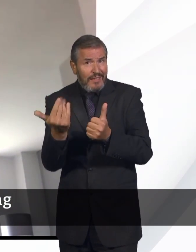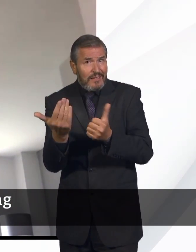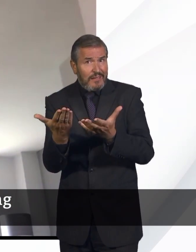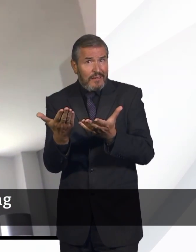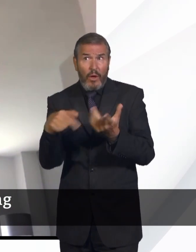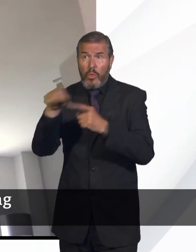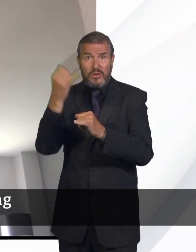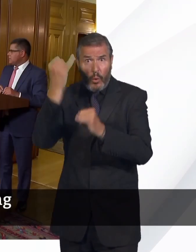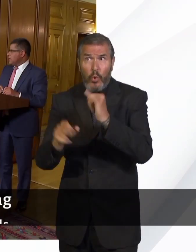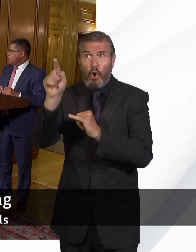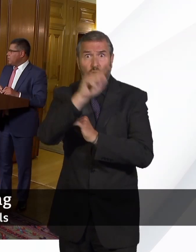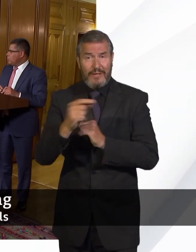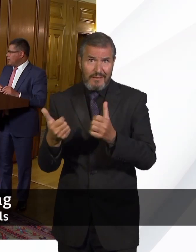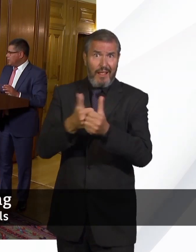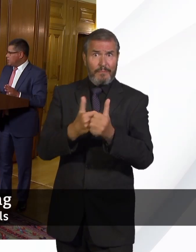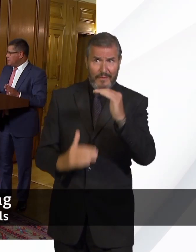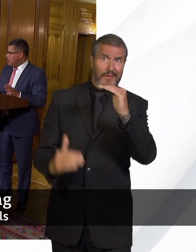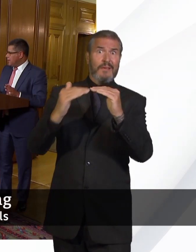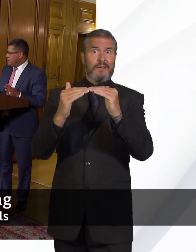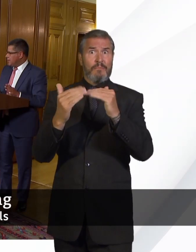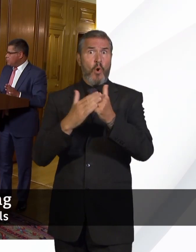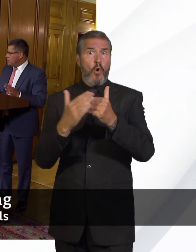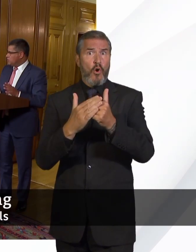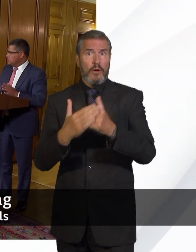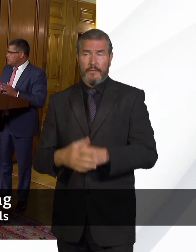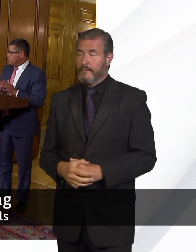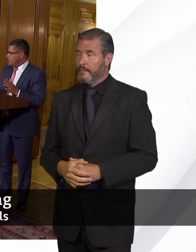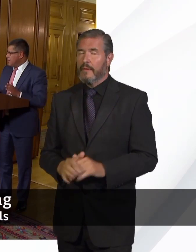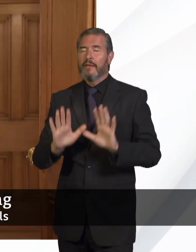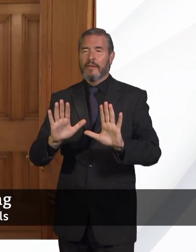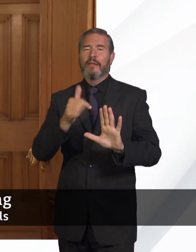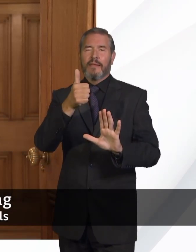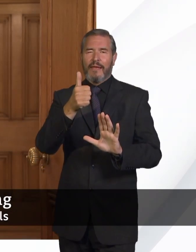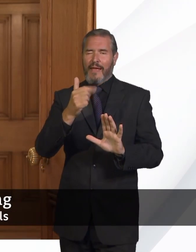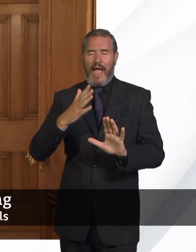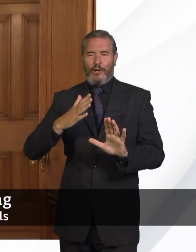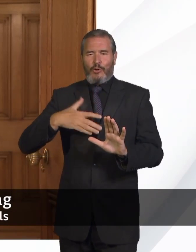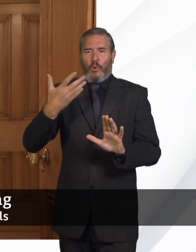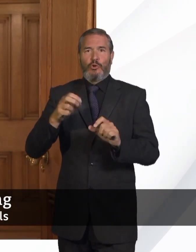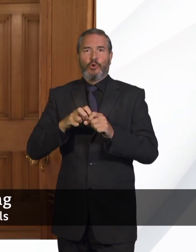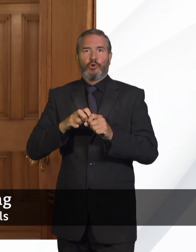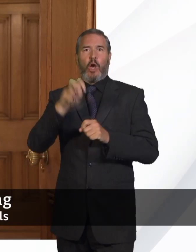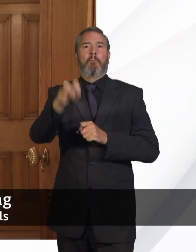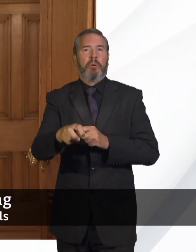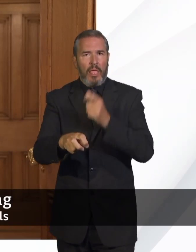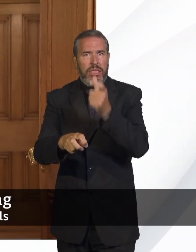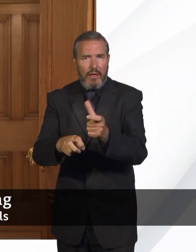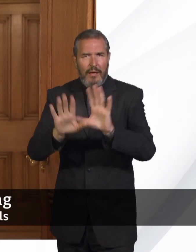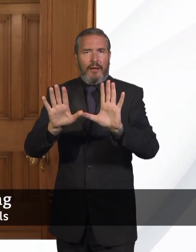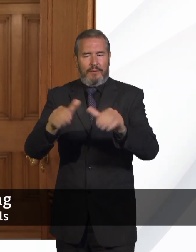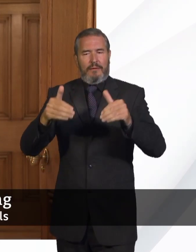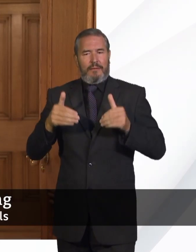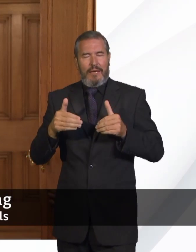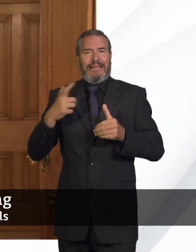harder hit? Well, look, I mean, I think what I don't want to do is to preempt anything that may come from